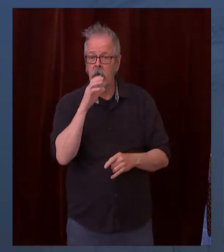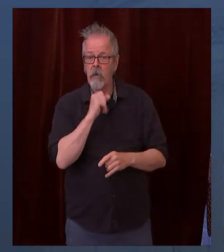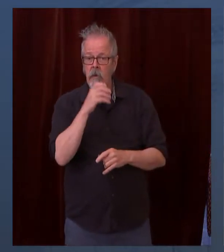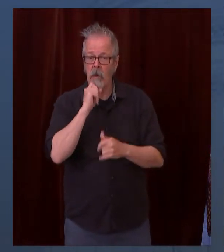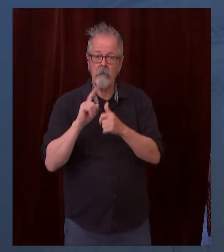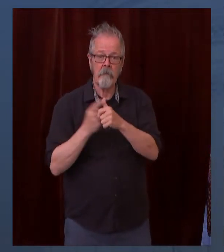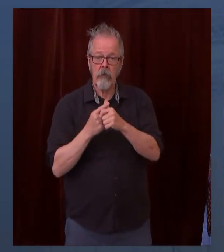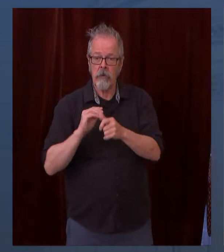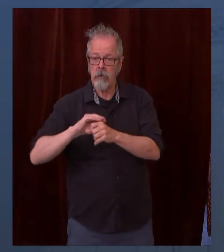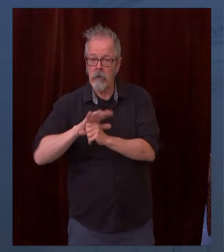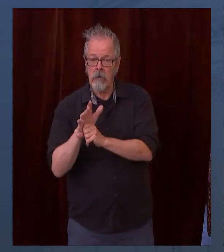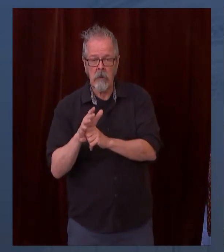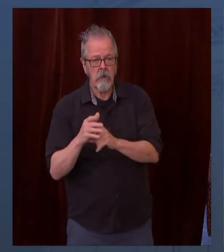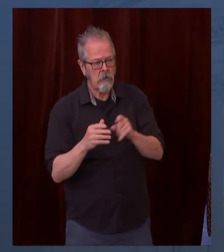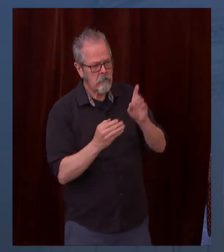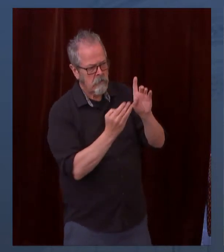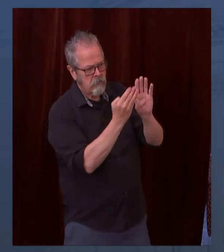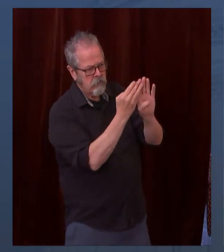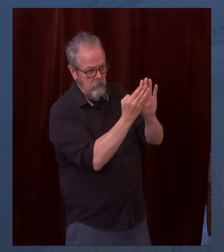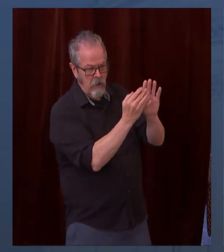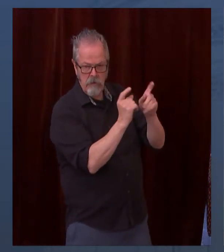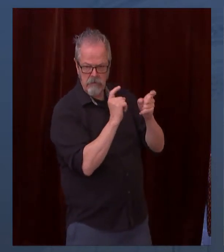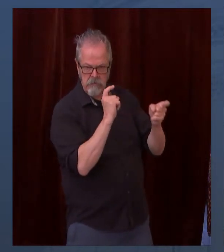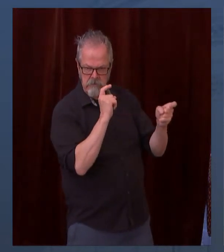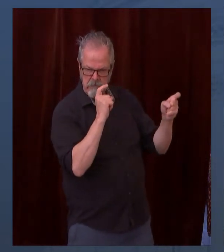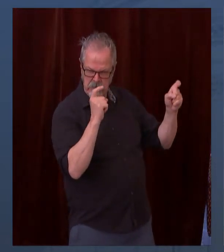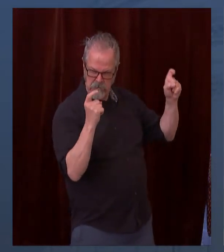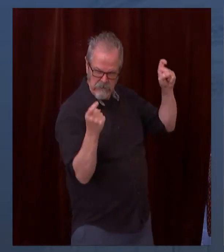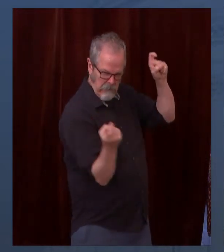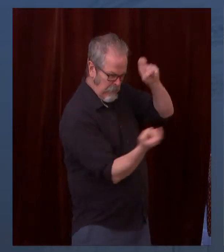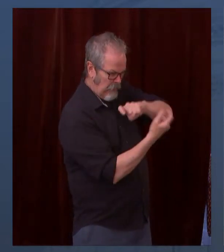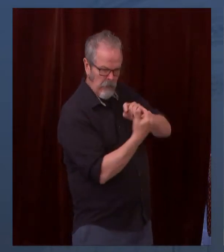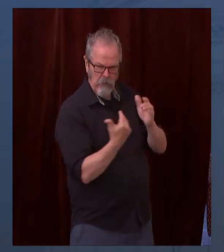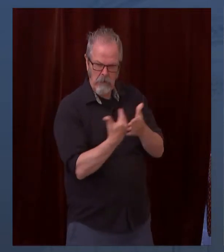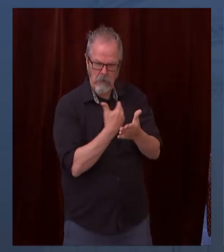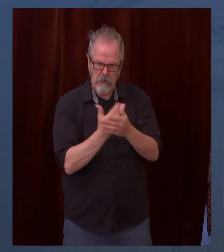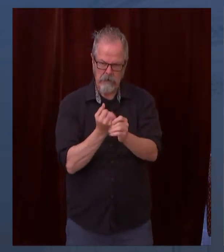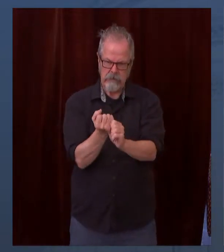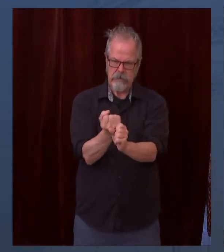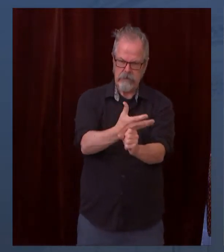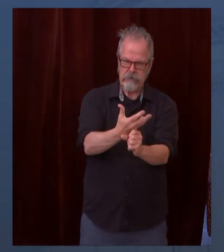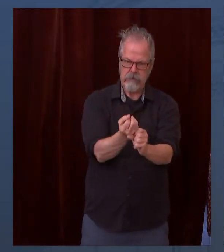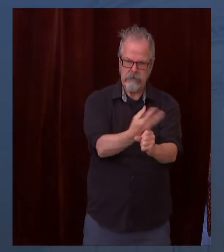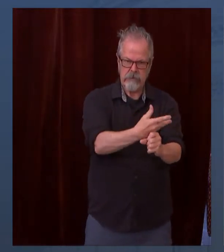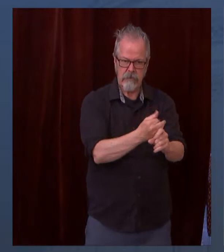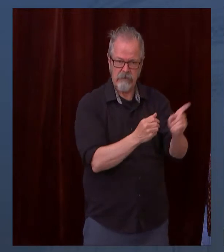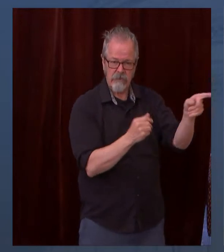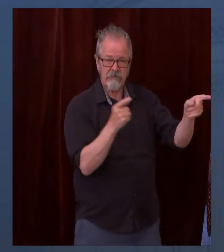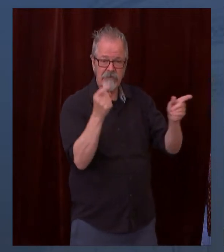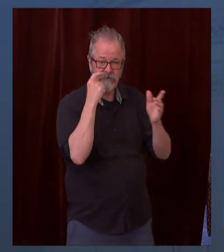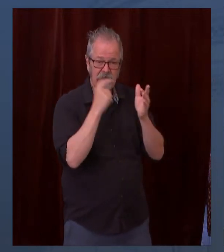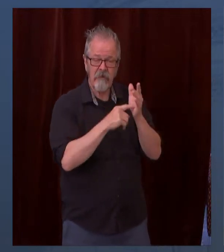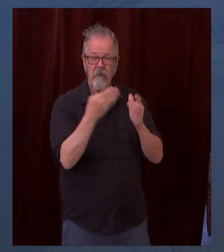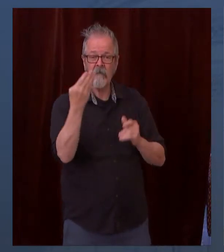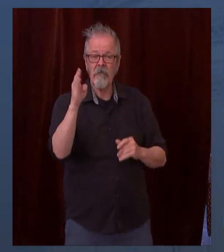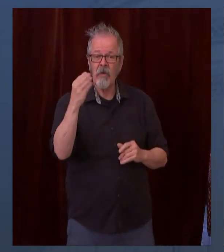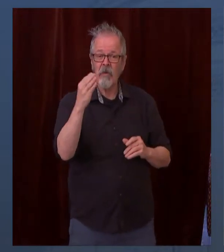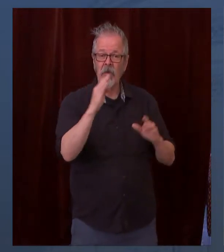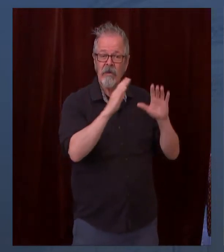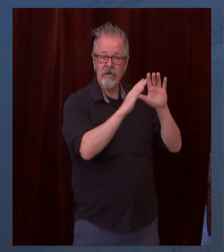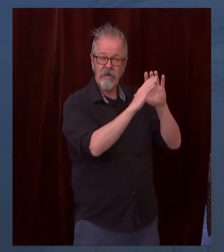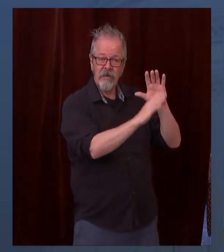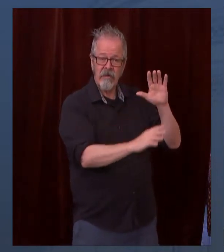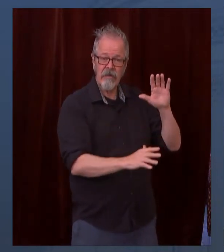you see it, you'll see a circle with all blue, and that all blue is essentially representing the original